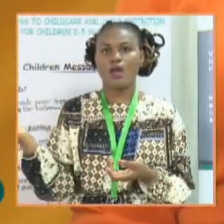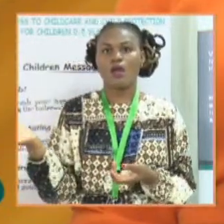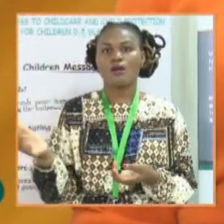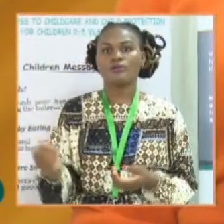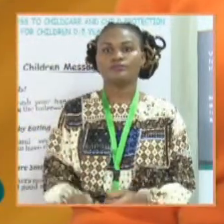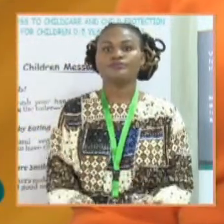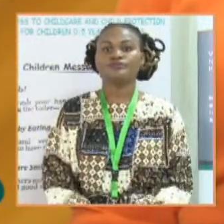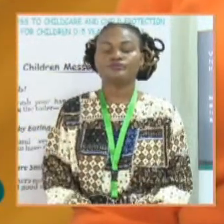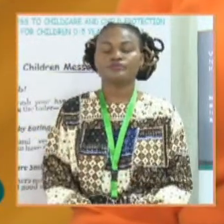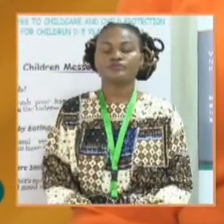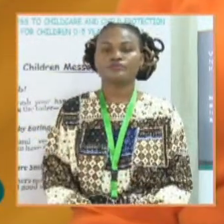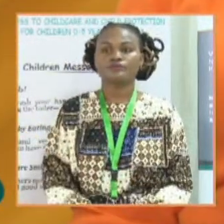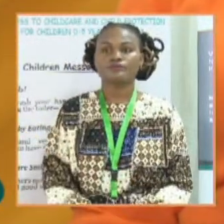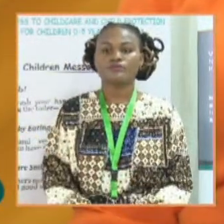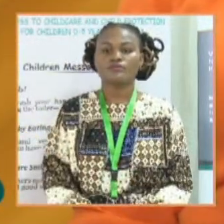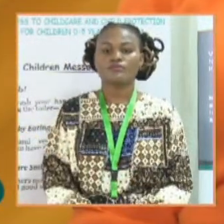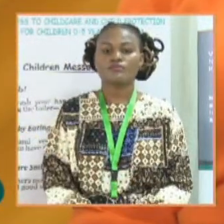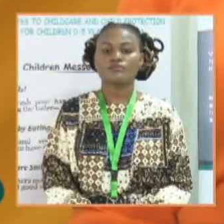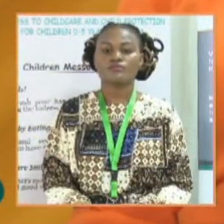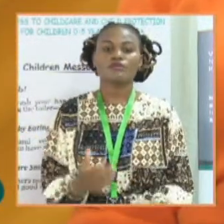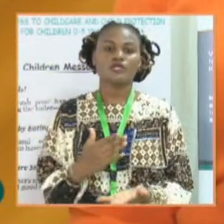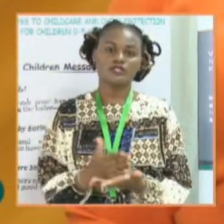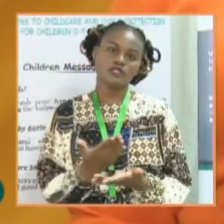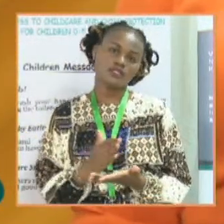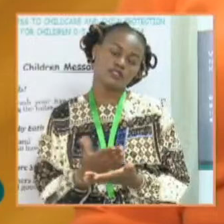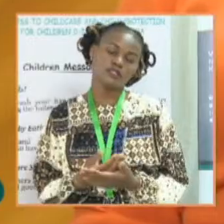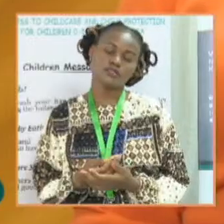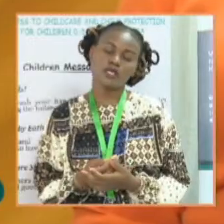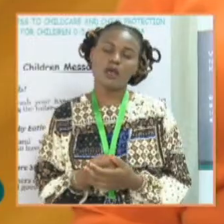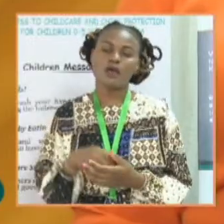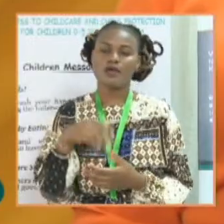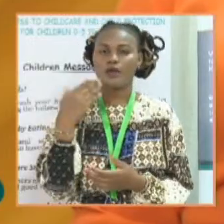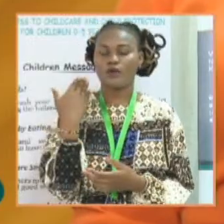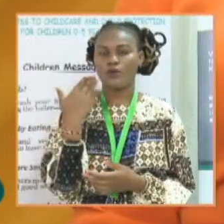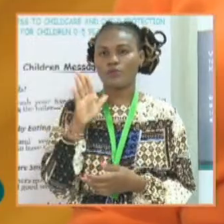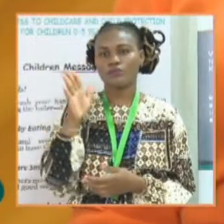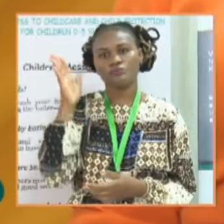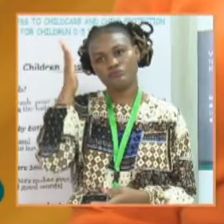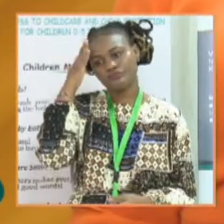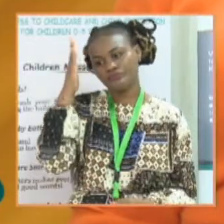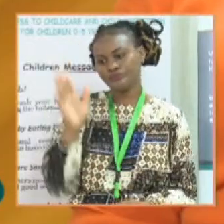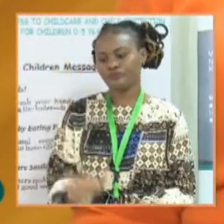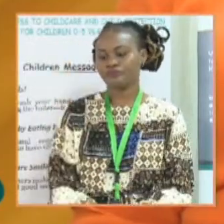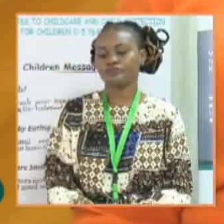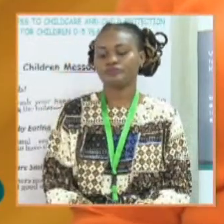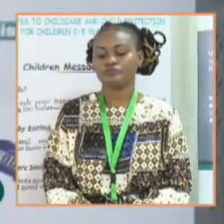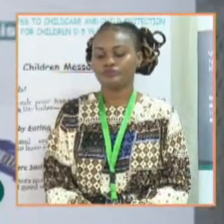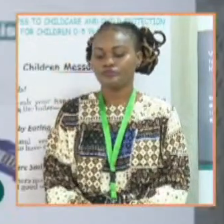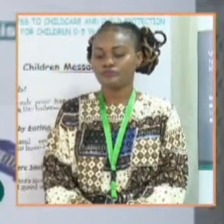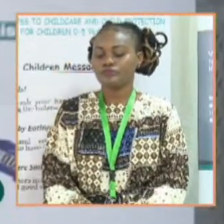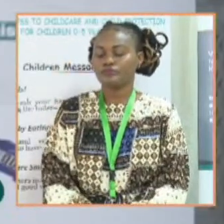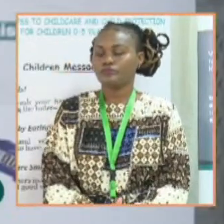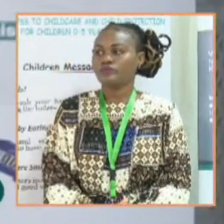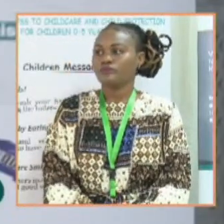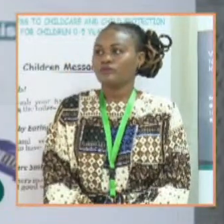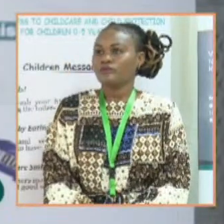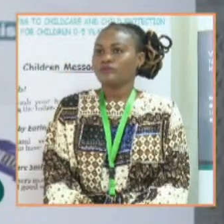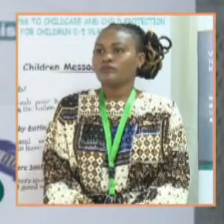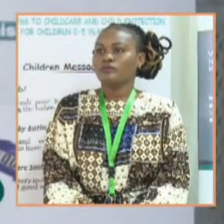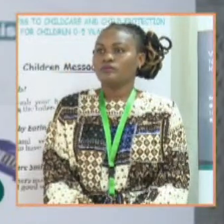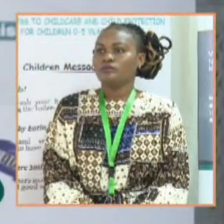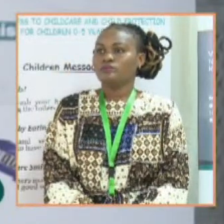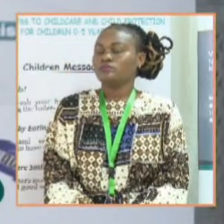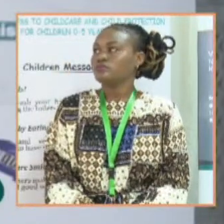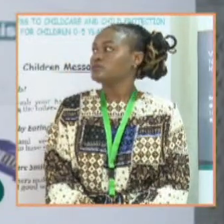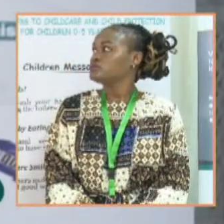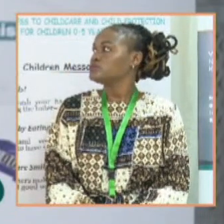between the different actors and sectors. Thank you. I hope I've answered the questions. Yes, you have. 1 minute, Dr. For